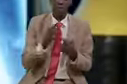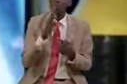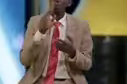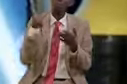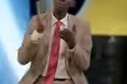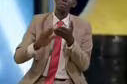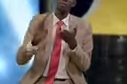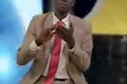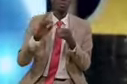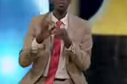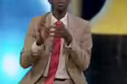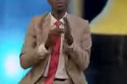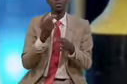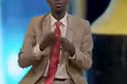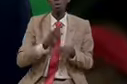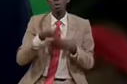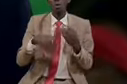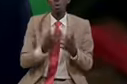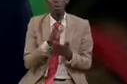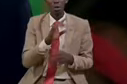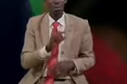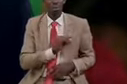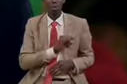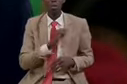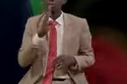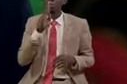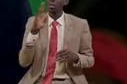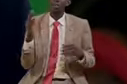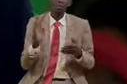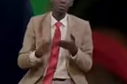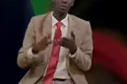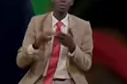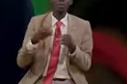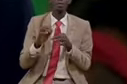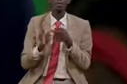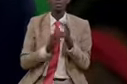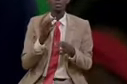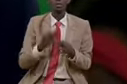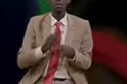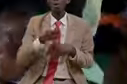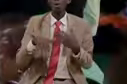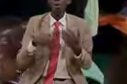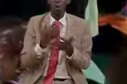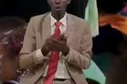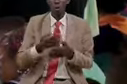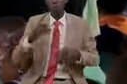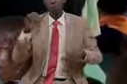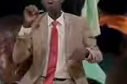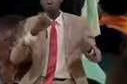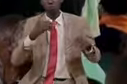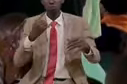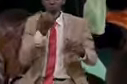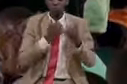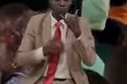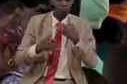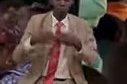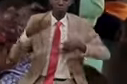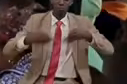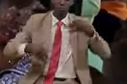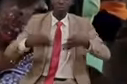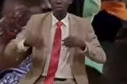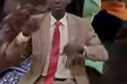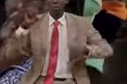their guilt be taken away, all condemnation be taken away. And I pray